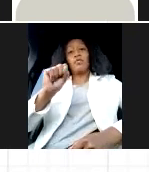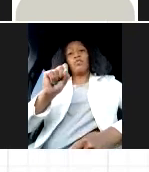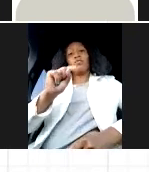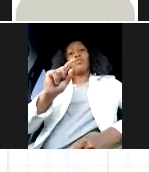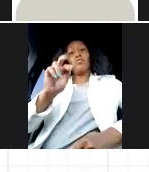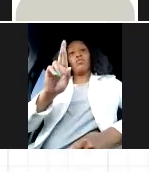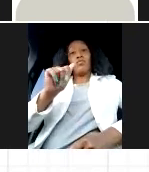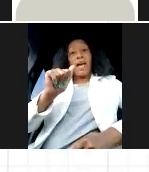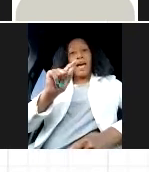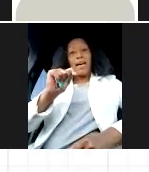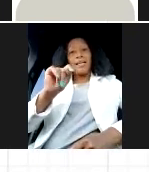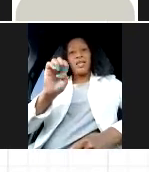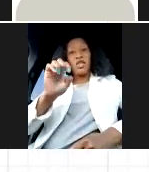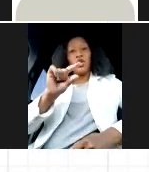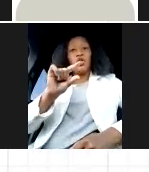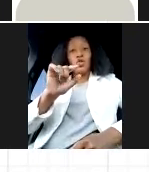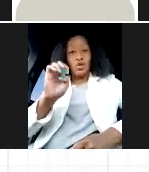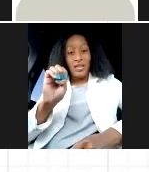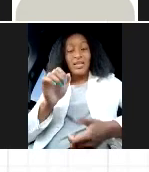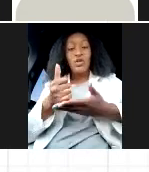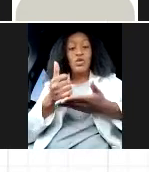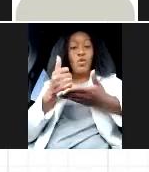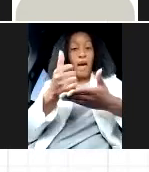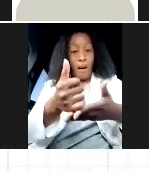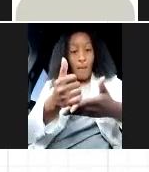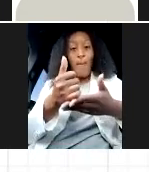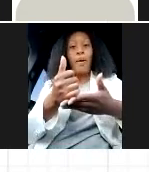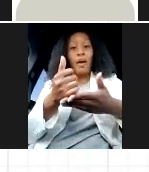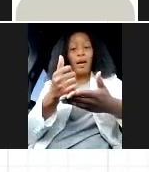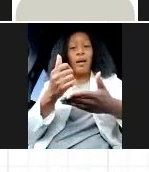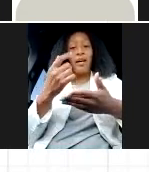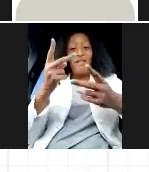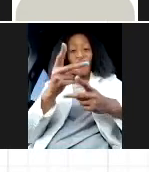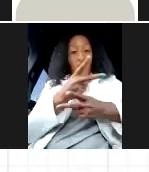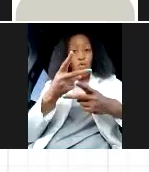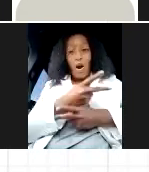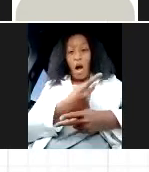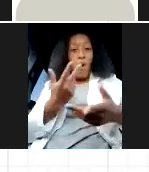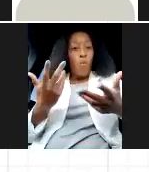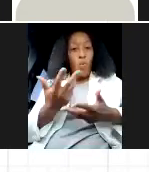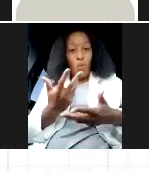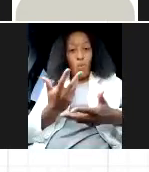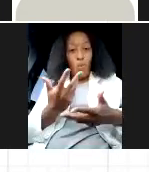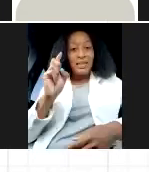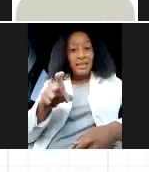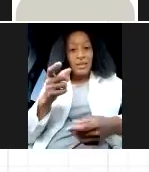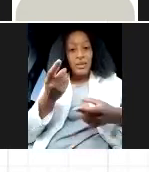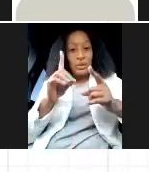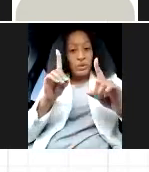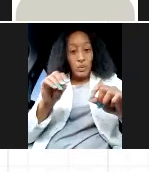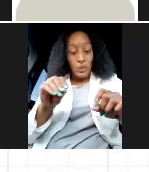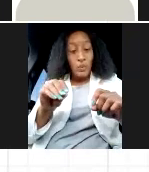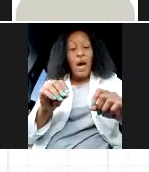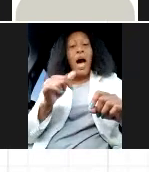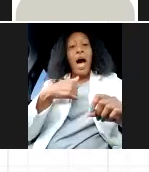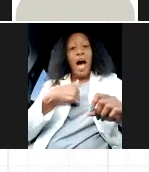modeling things, right? Well, I will model these equations utilizing this problem solving pyramid to make